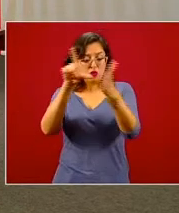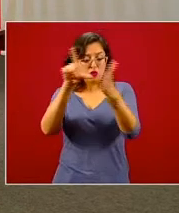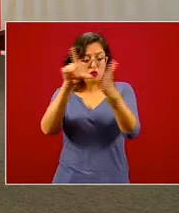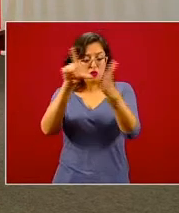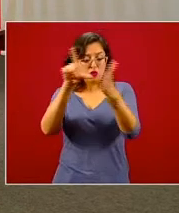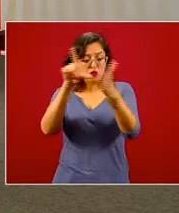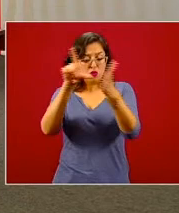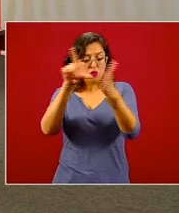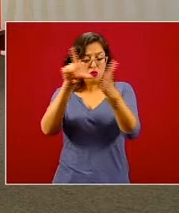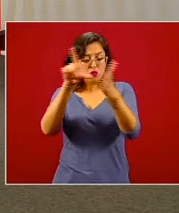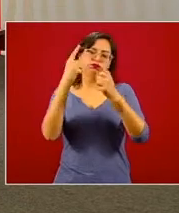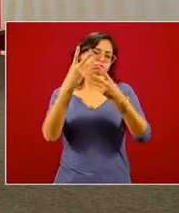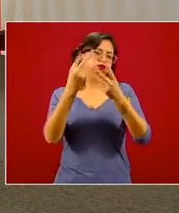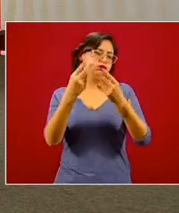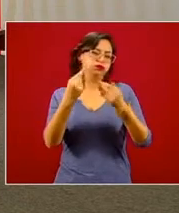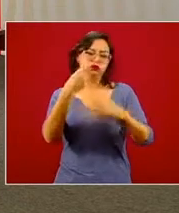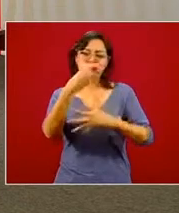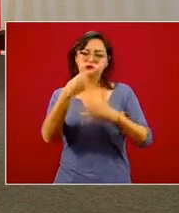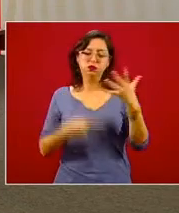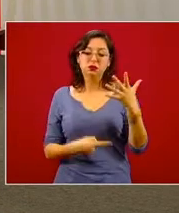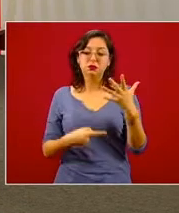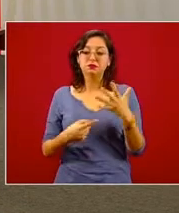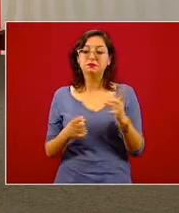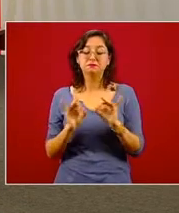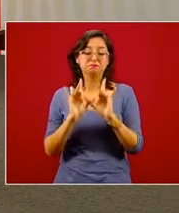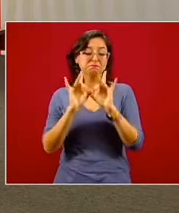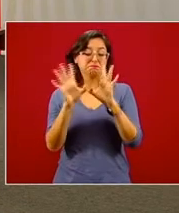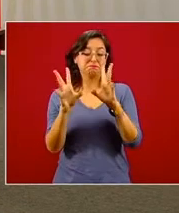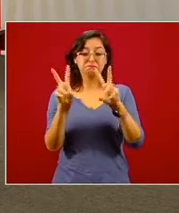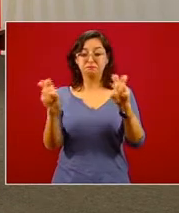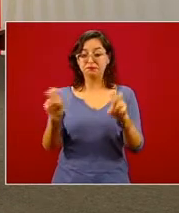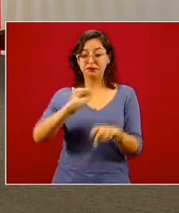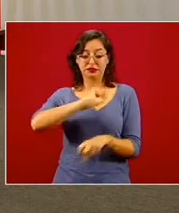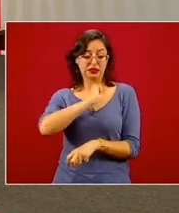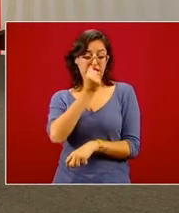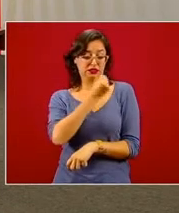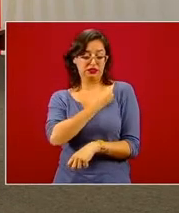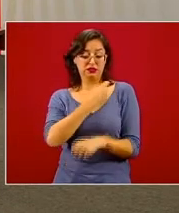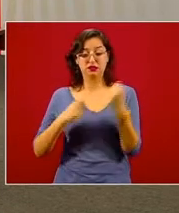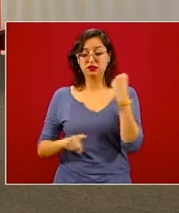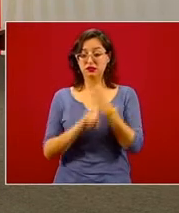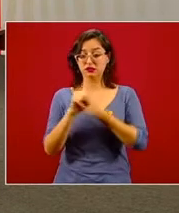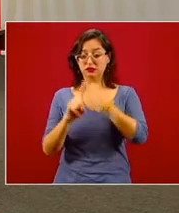lessons that we can learn in any event of public interest are